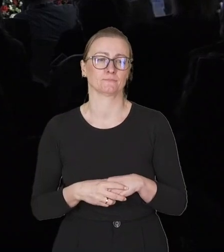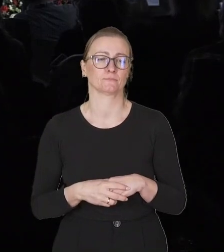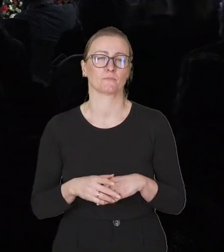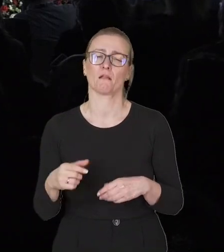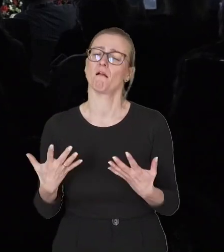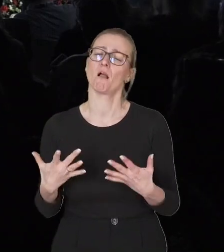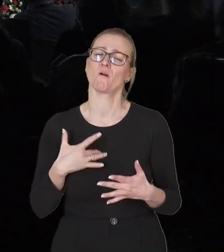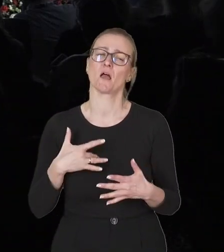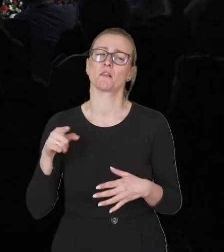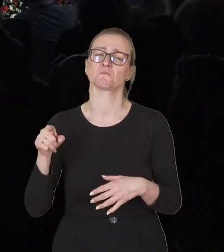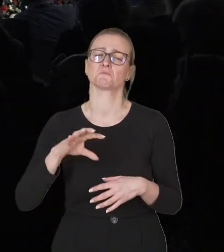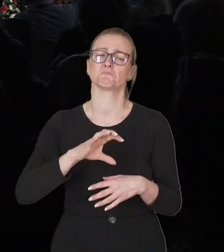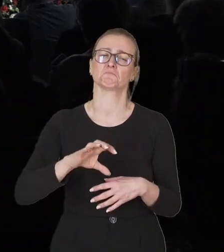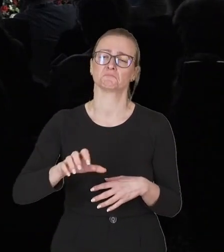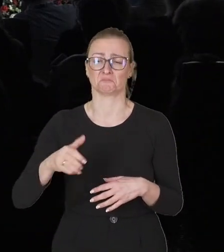in Sweden?